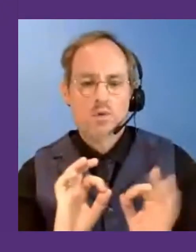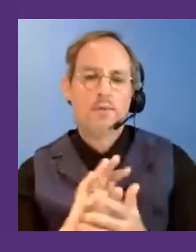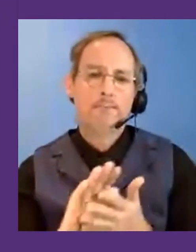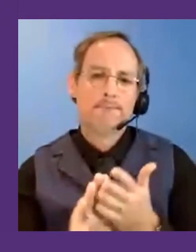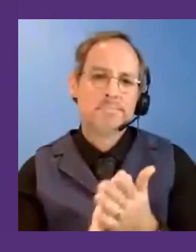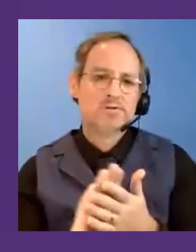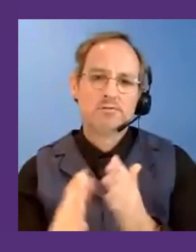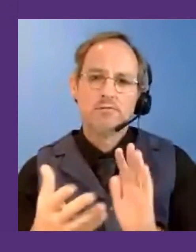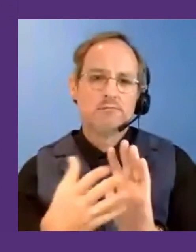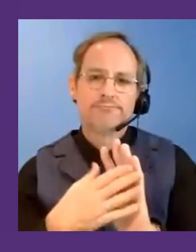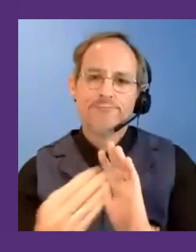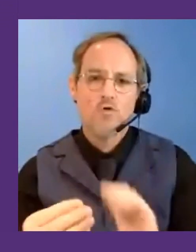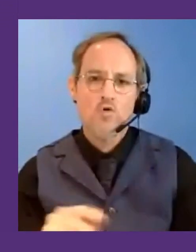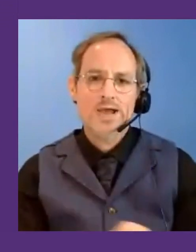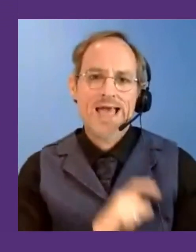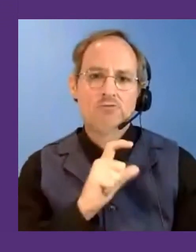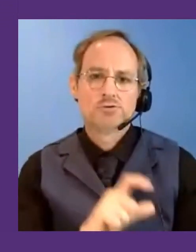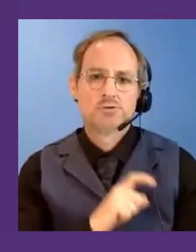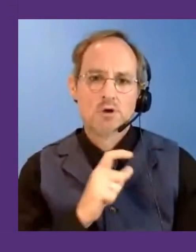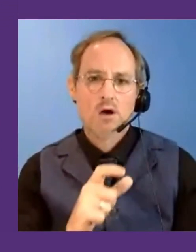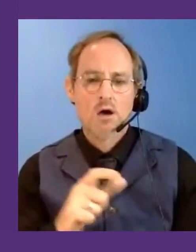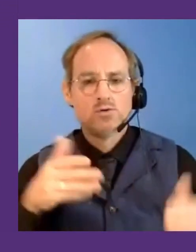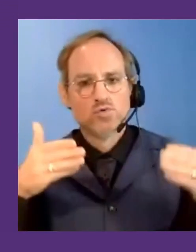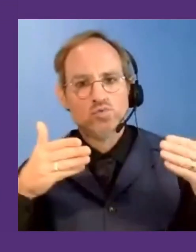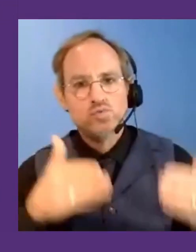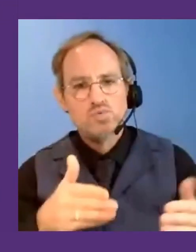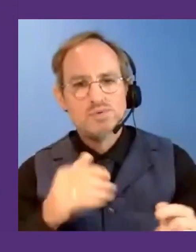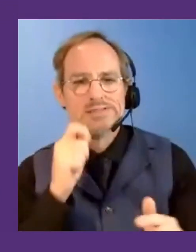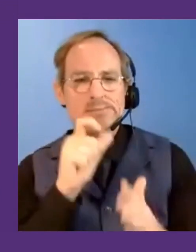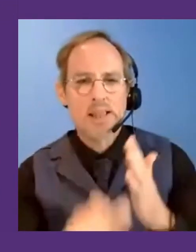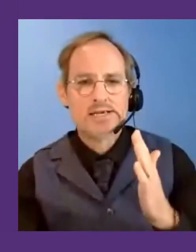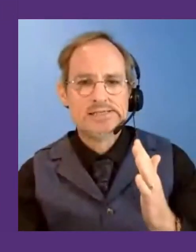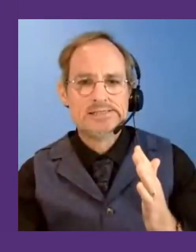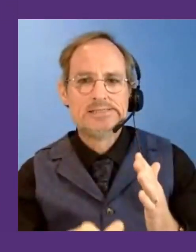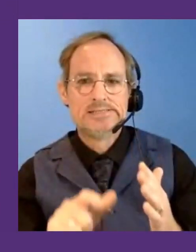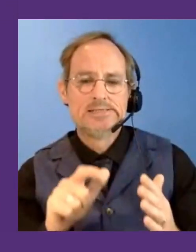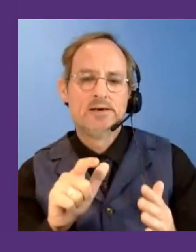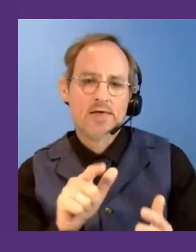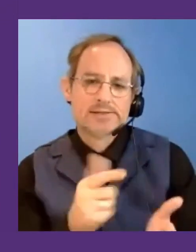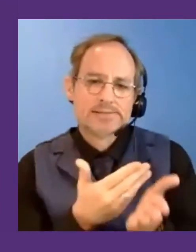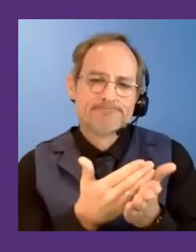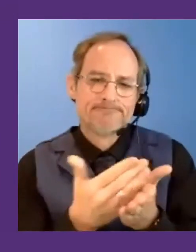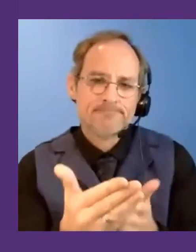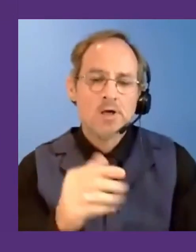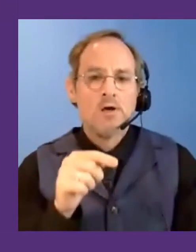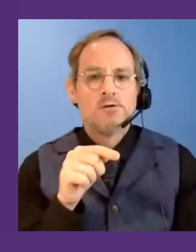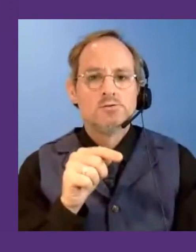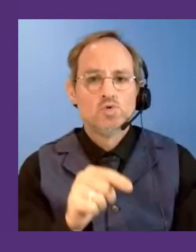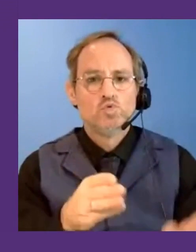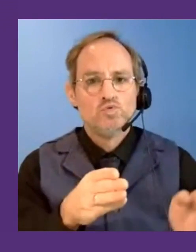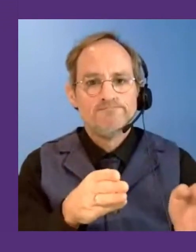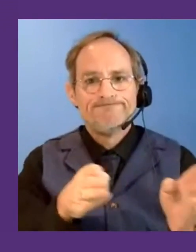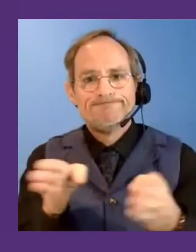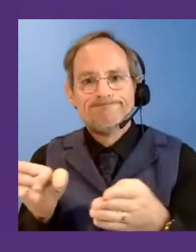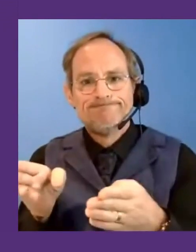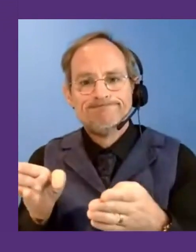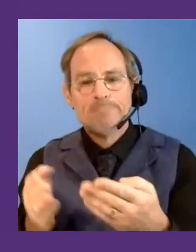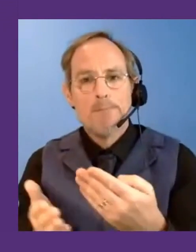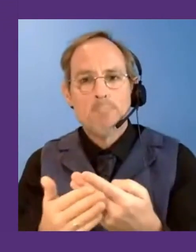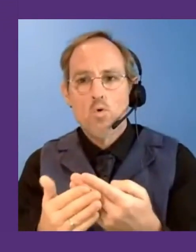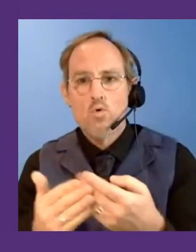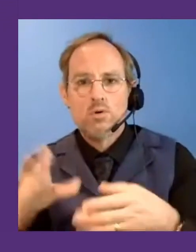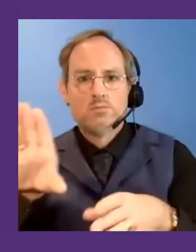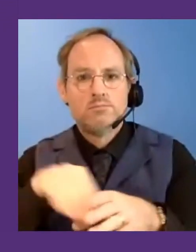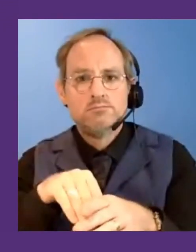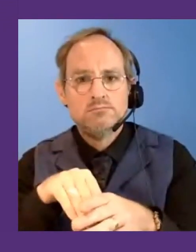the character being about the disability, which we would, call the obvious, to much more of presenting the